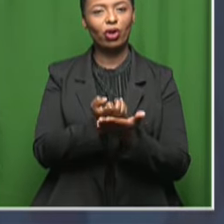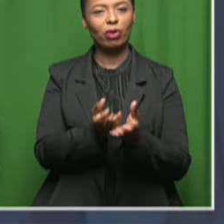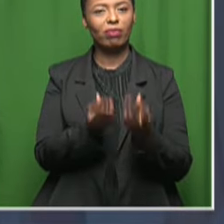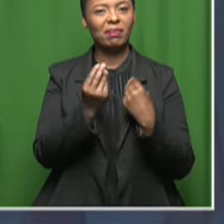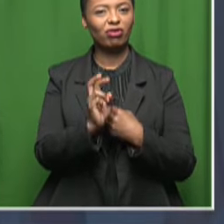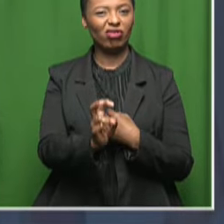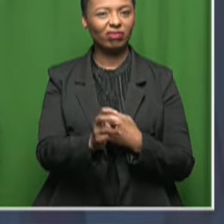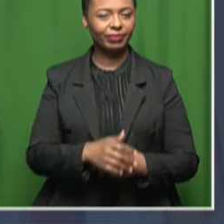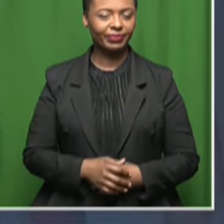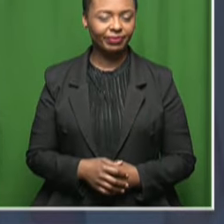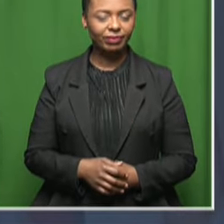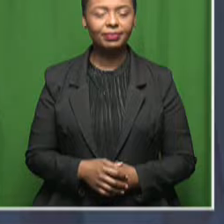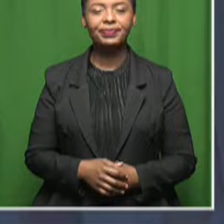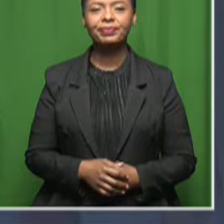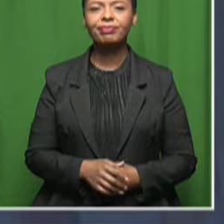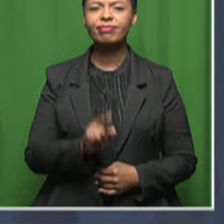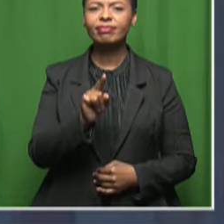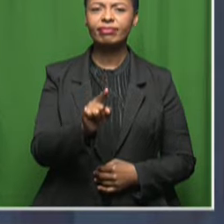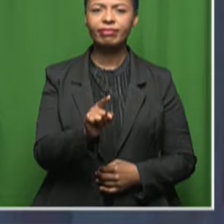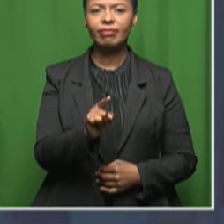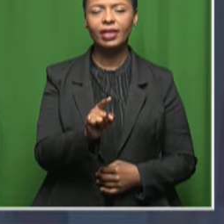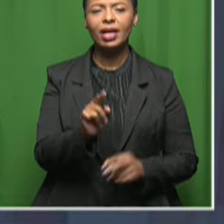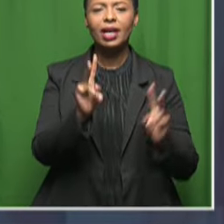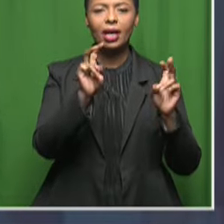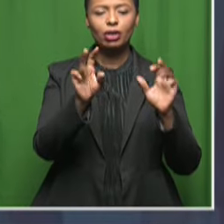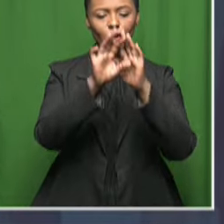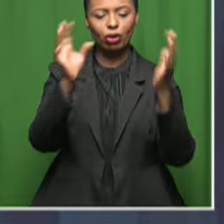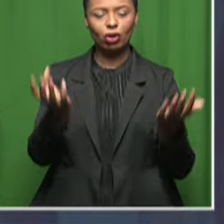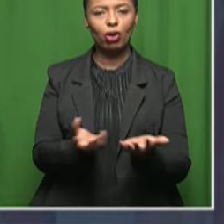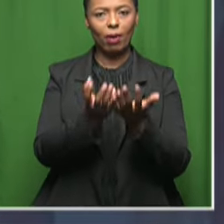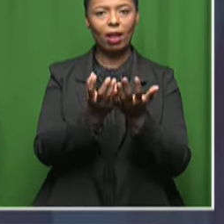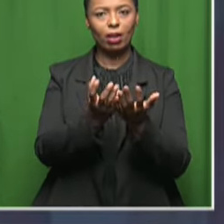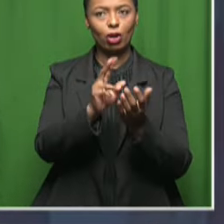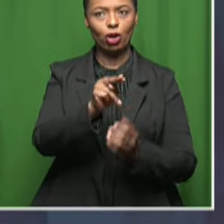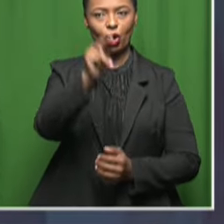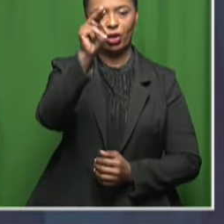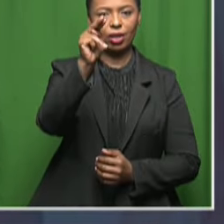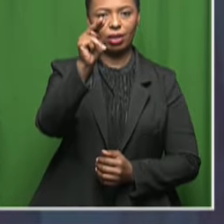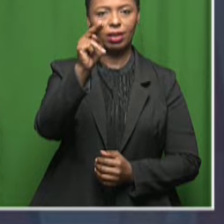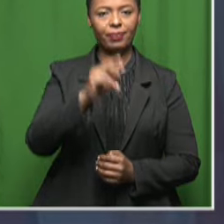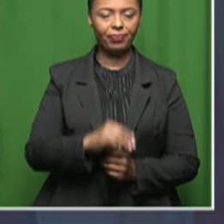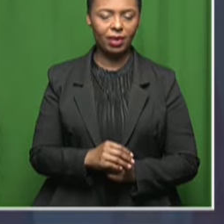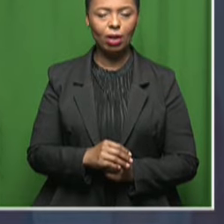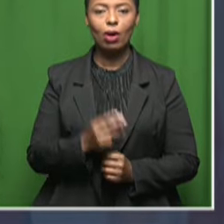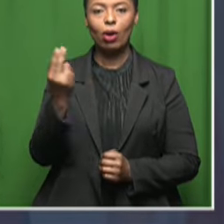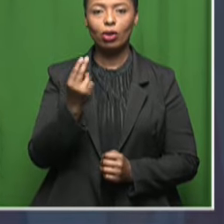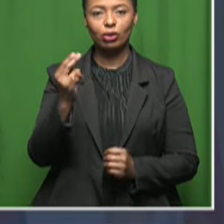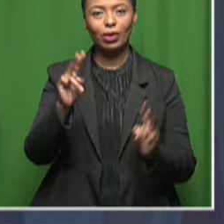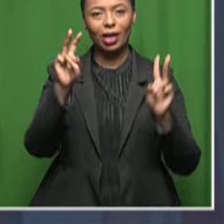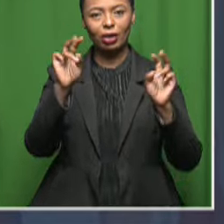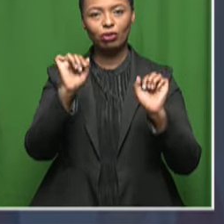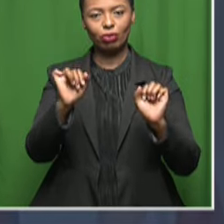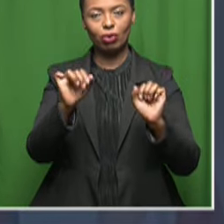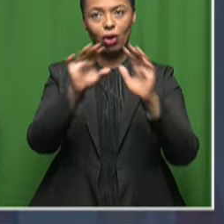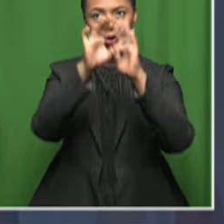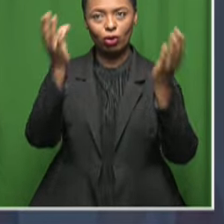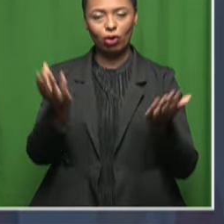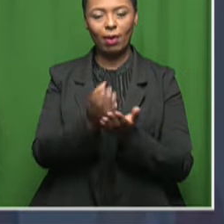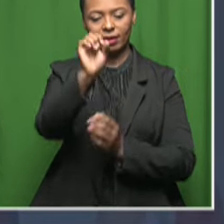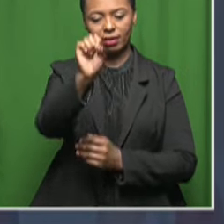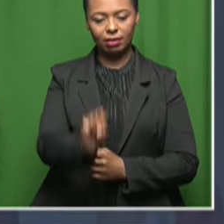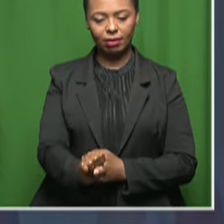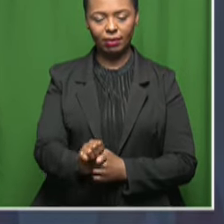there are issues in the global north and there are issues in the global south that are constraining